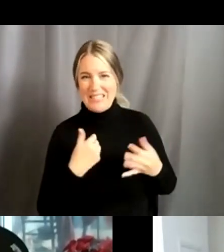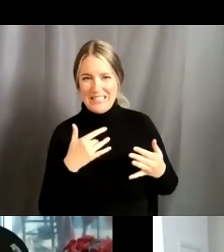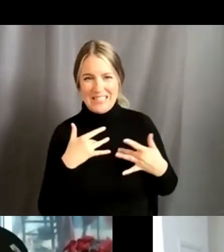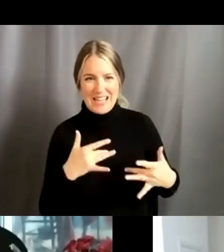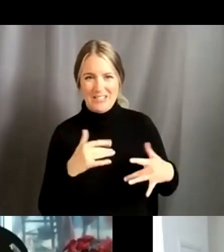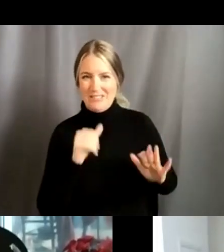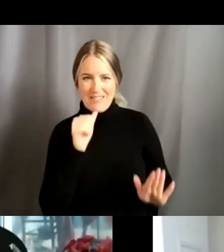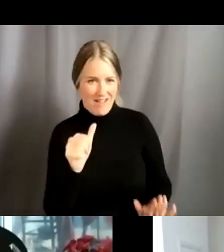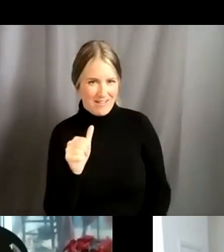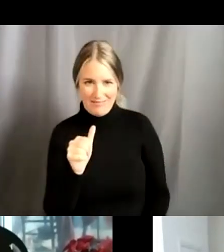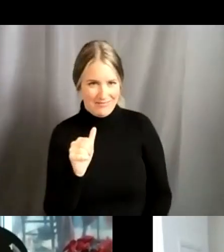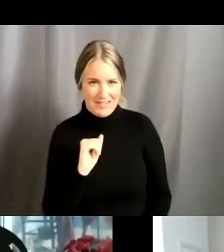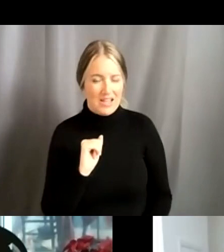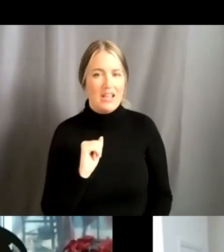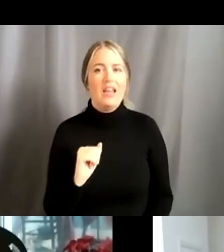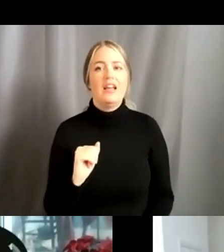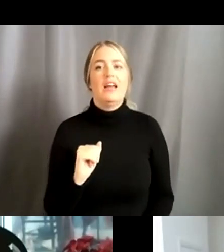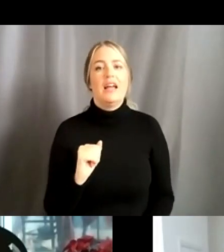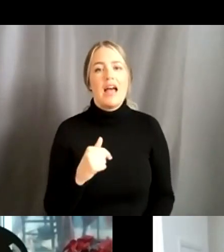And I think,